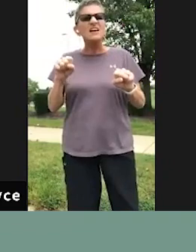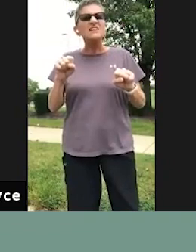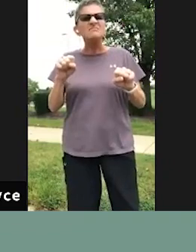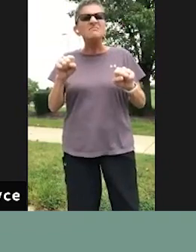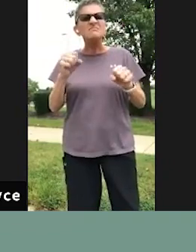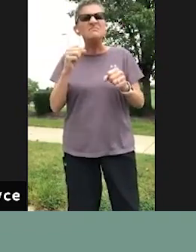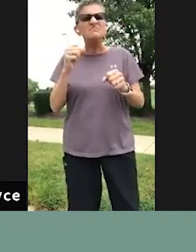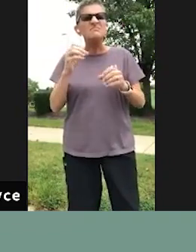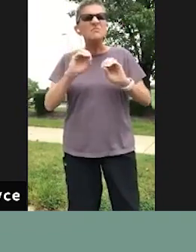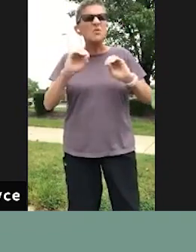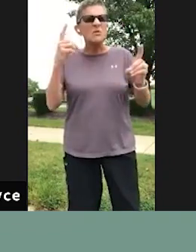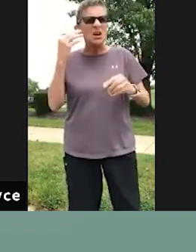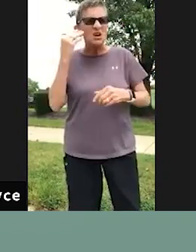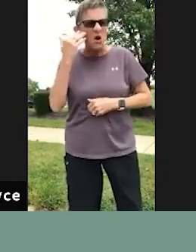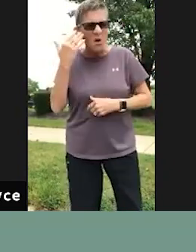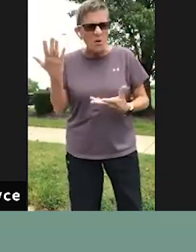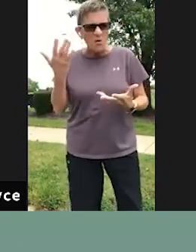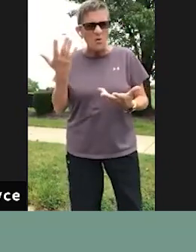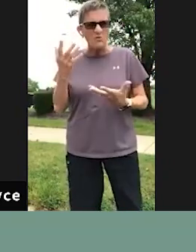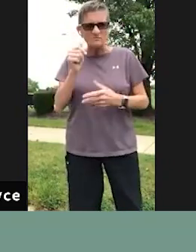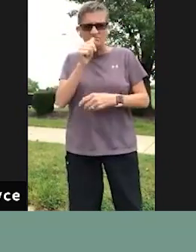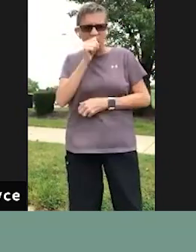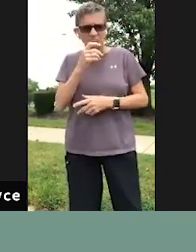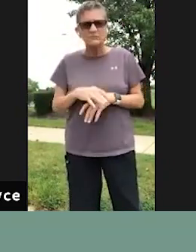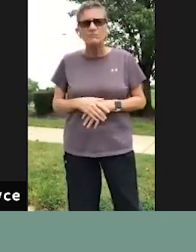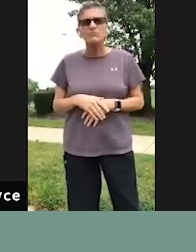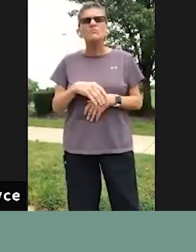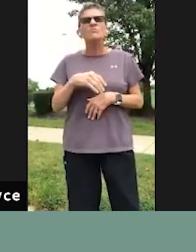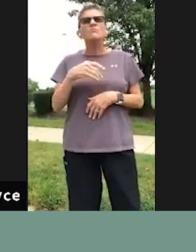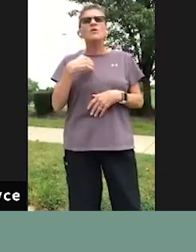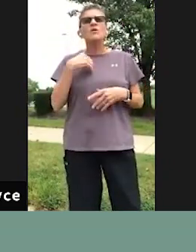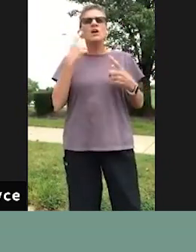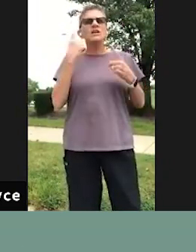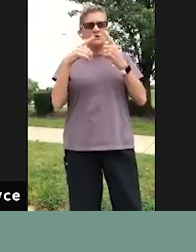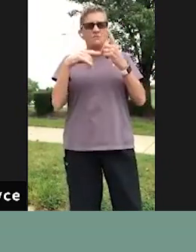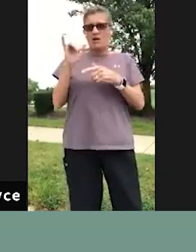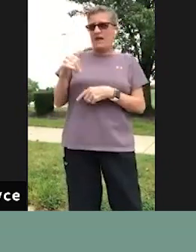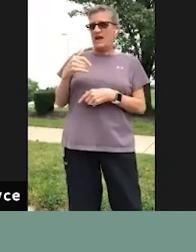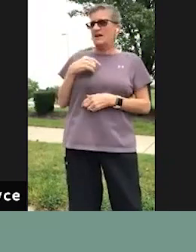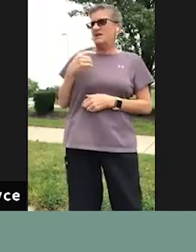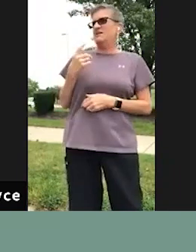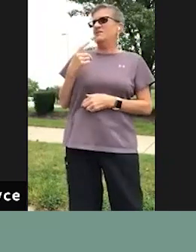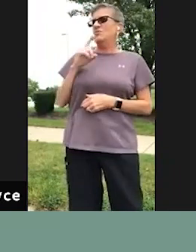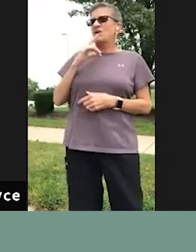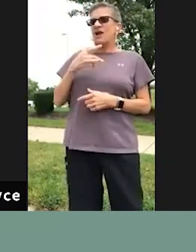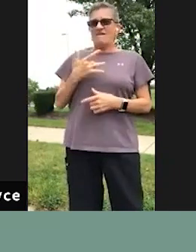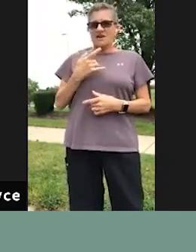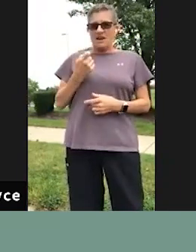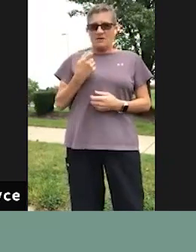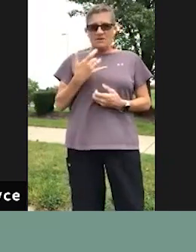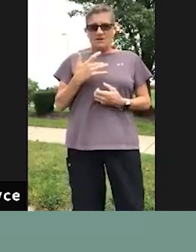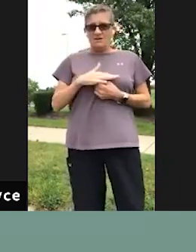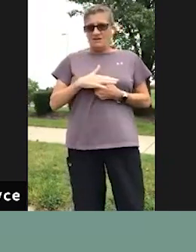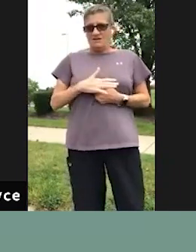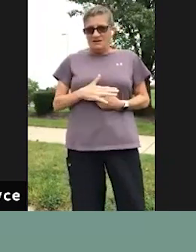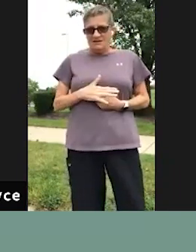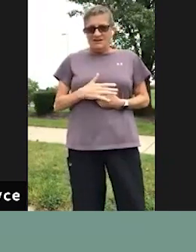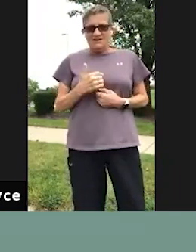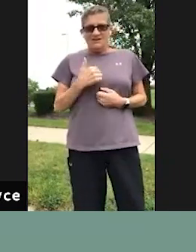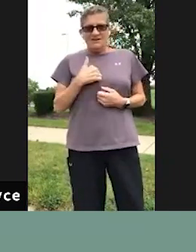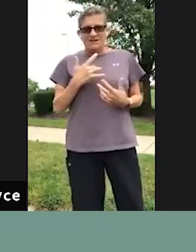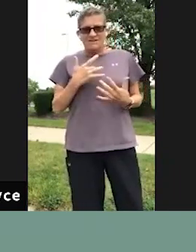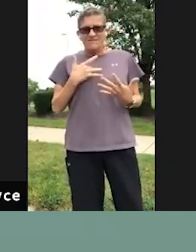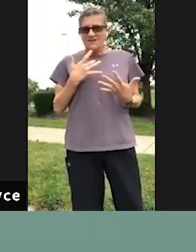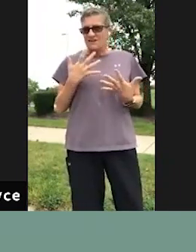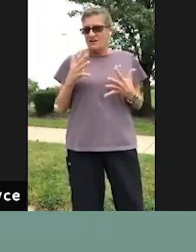classroom was something I never even considered doing, and initially I felt very surprised. I remember being so